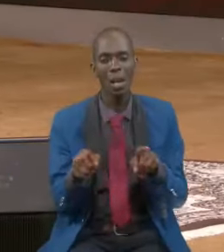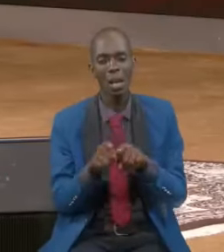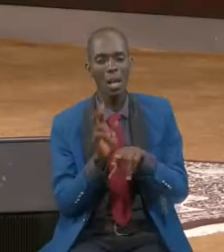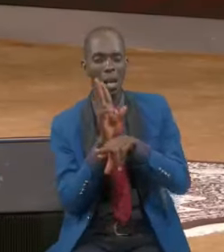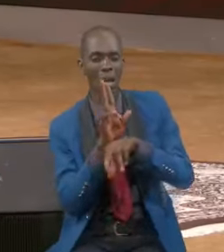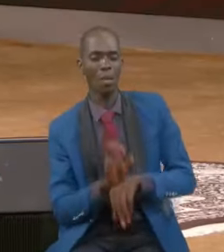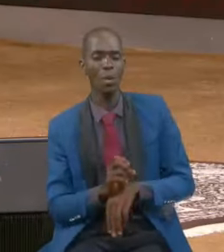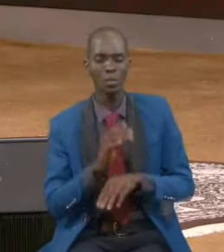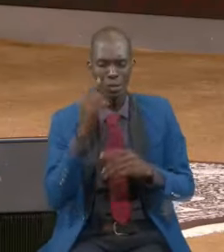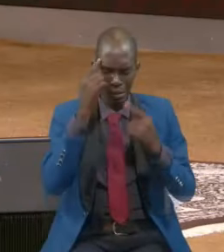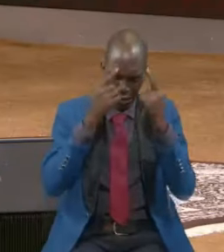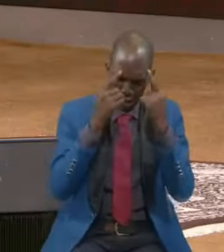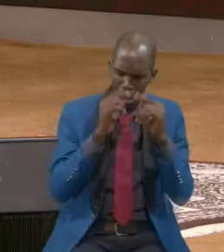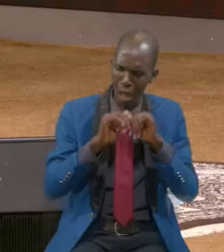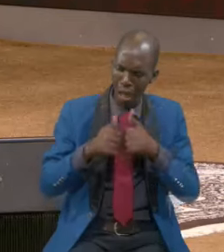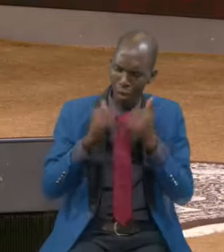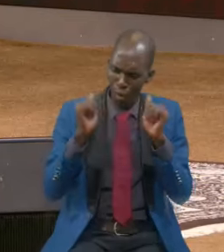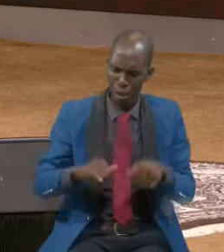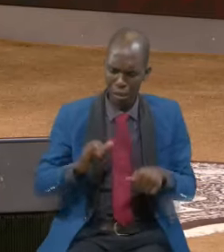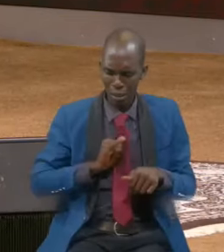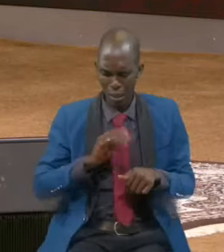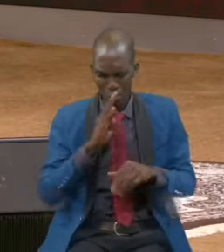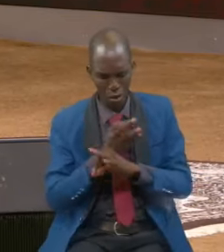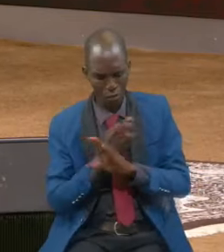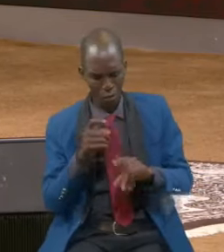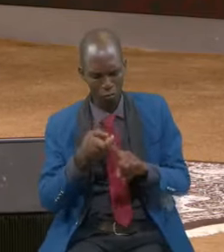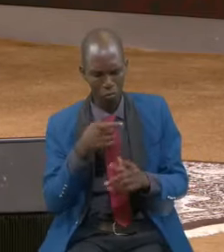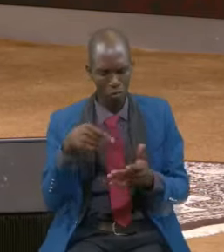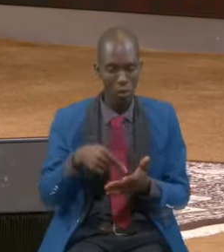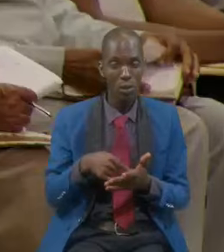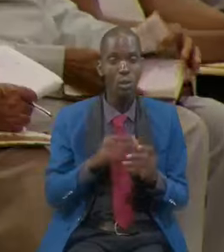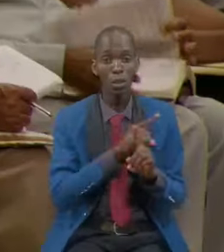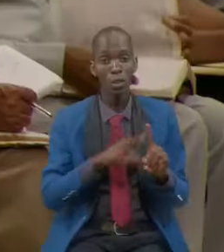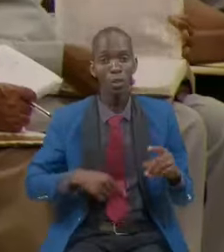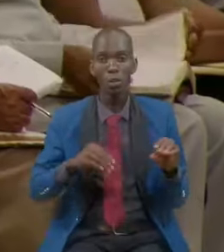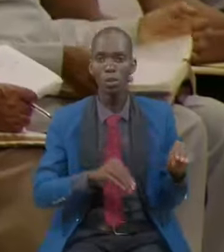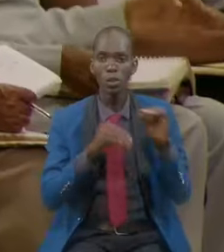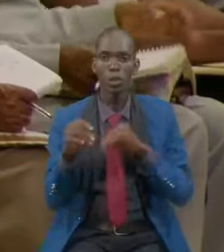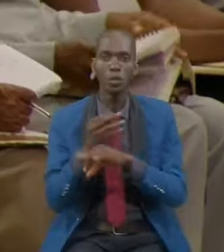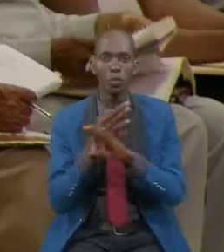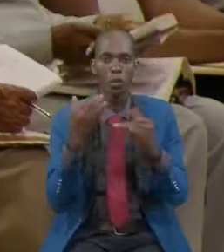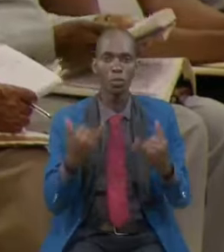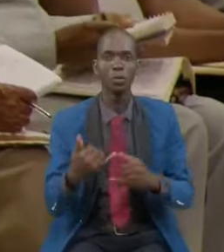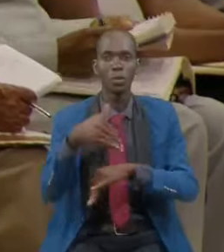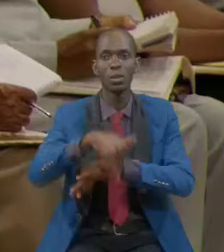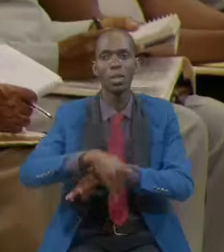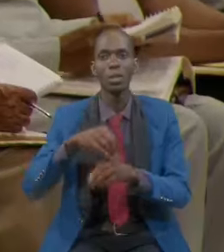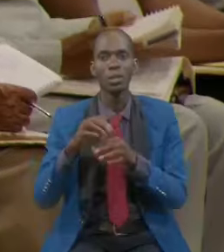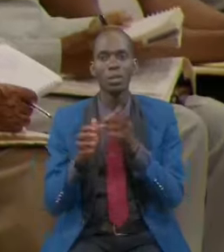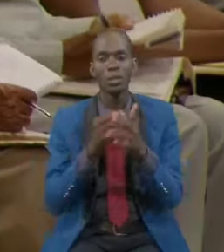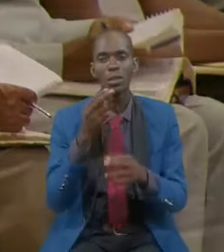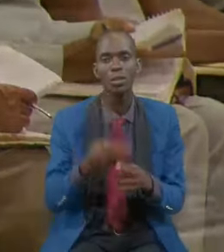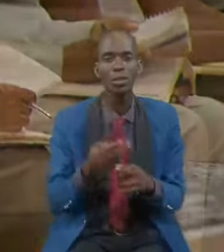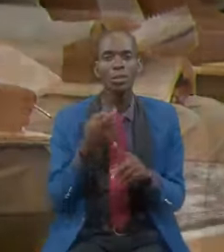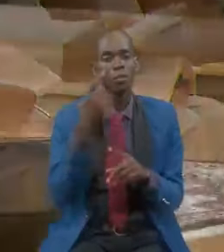and you have been wondering, how can I get out of this? The Lord sets you free tonight. For the law of the Spirit